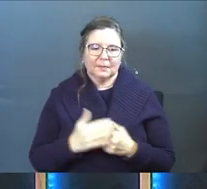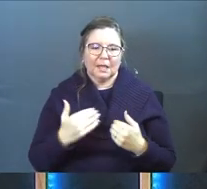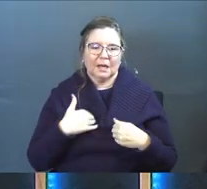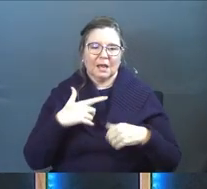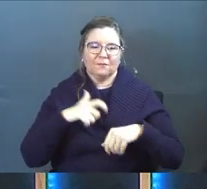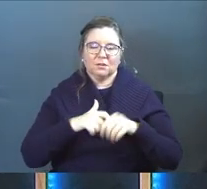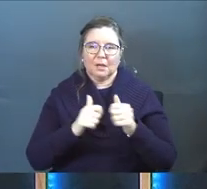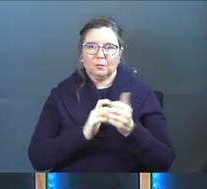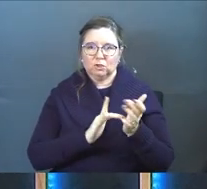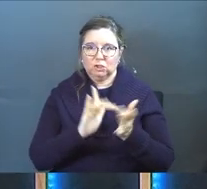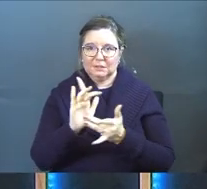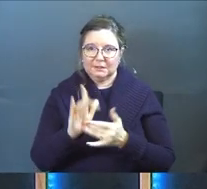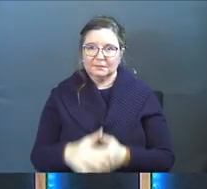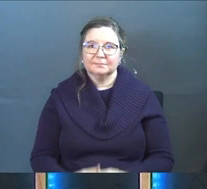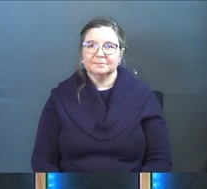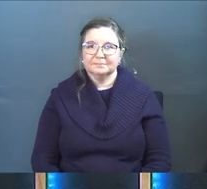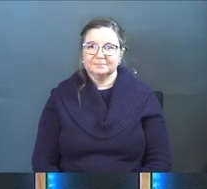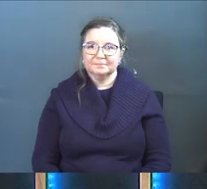have your time with Jesus.